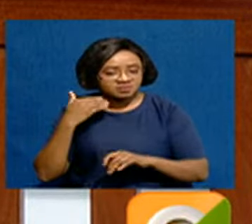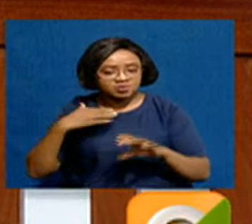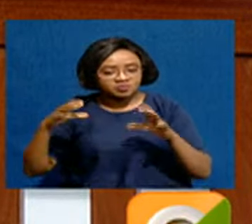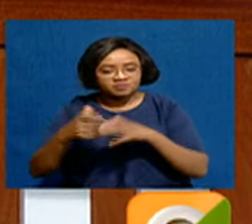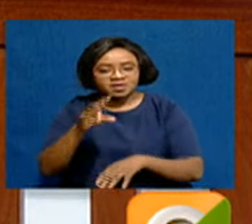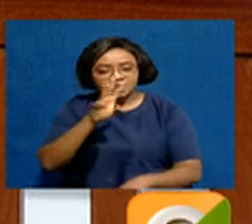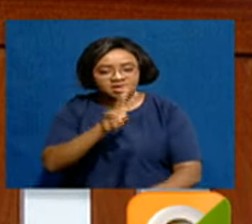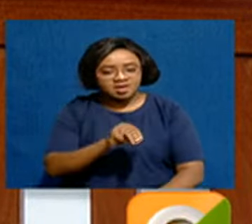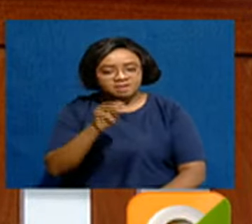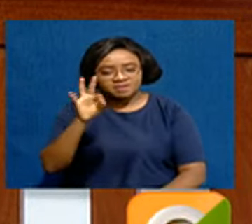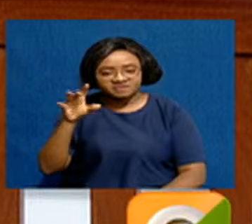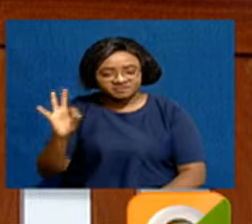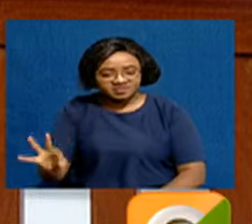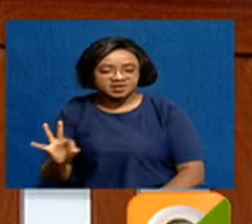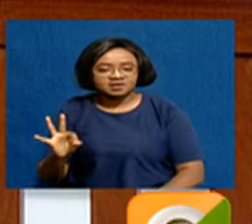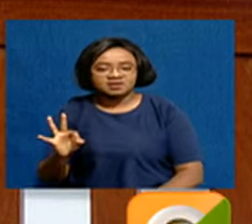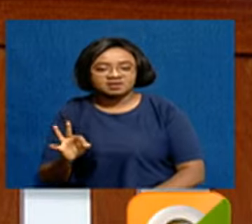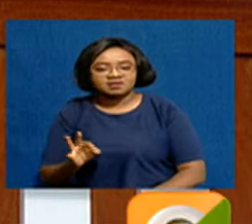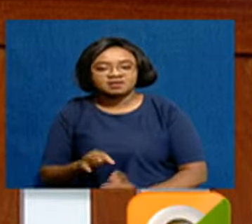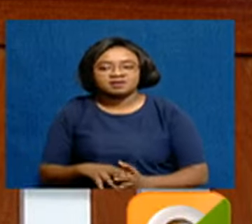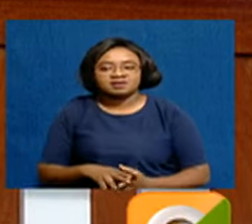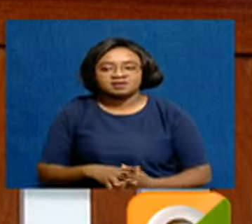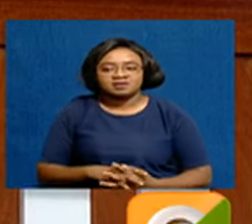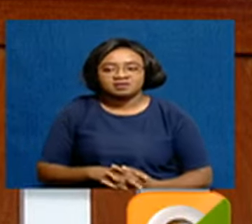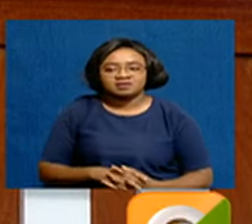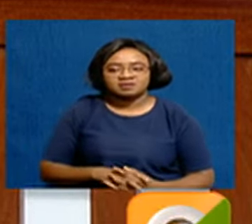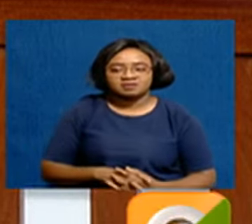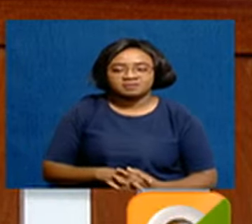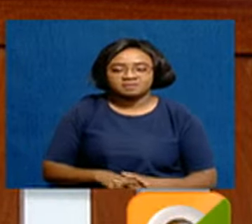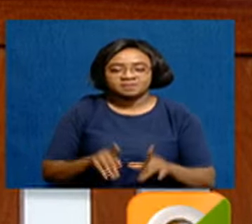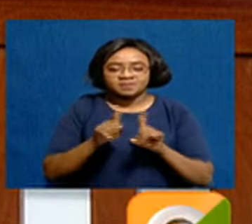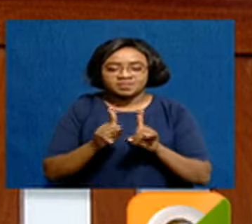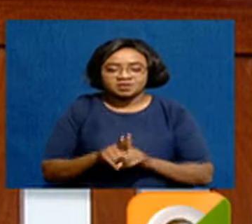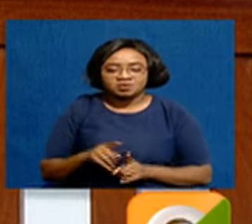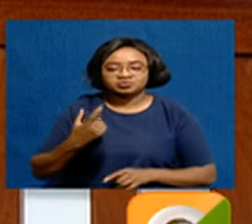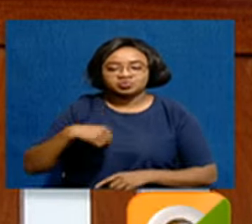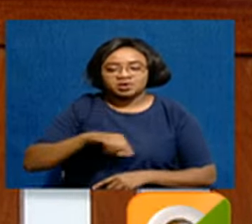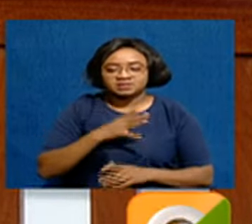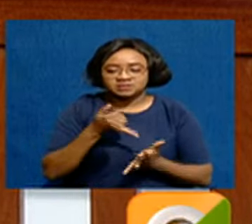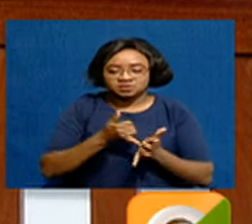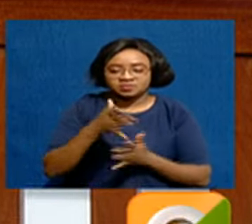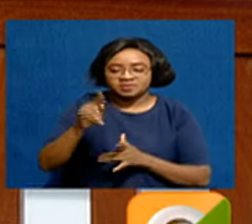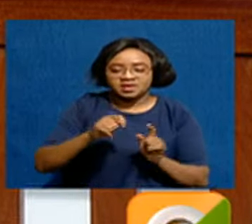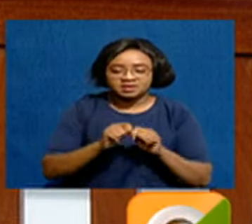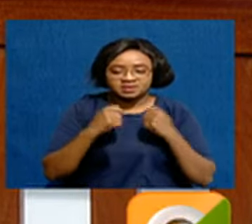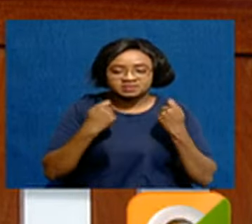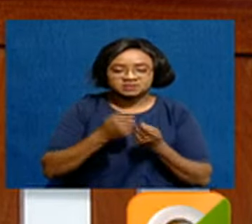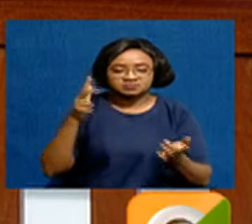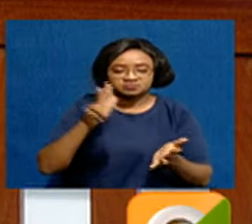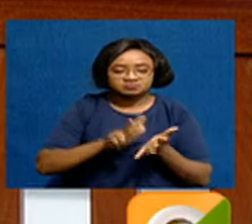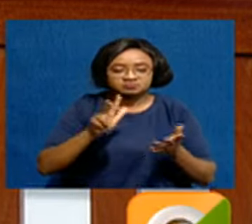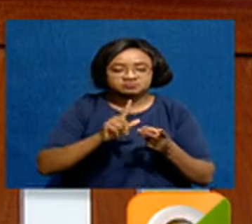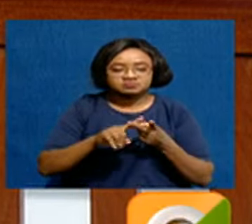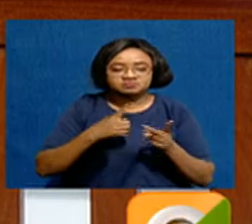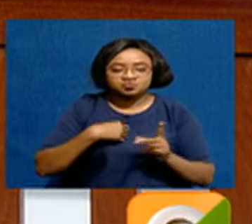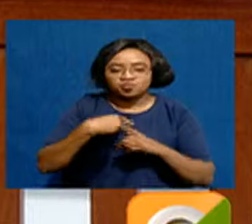in Tigray region. We are part of the verification team. We were in